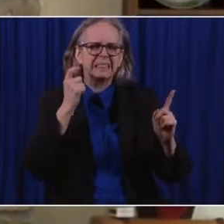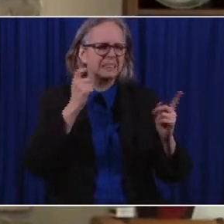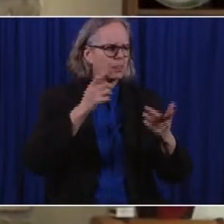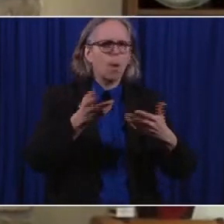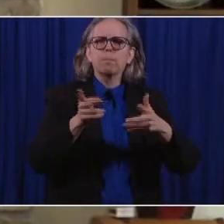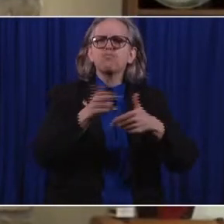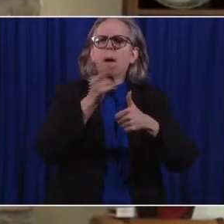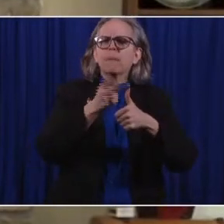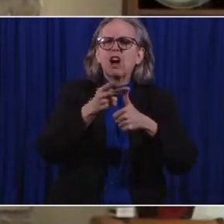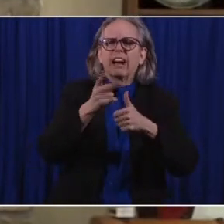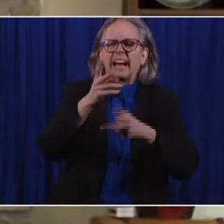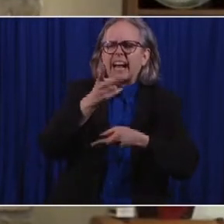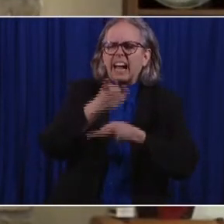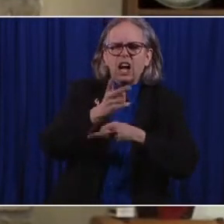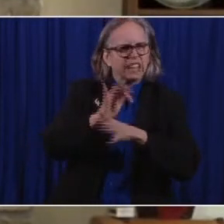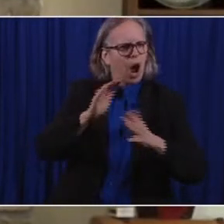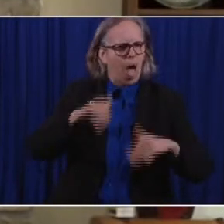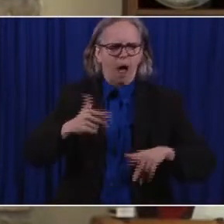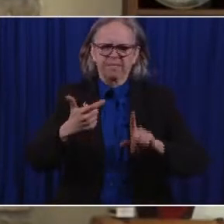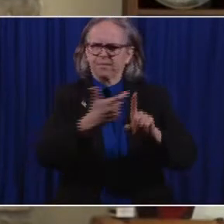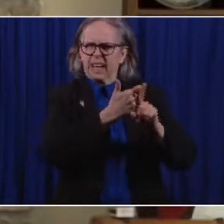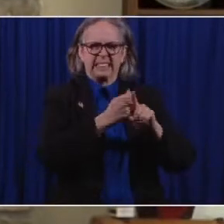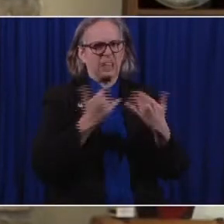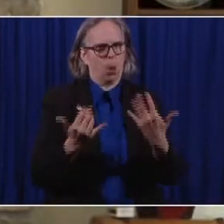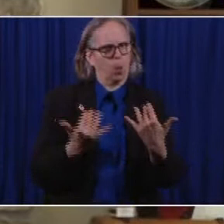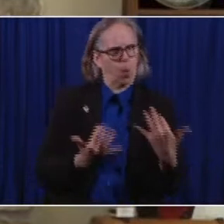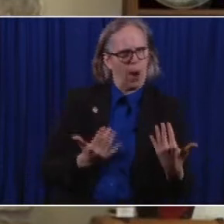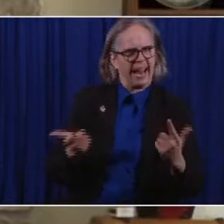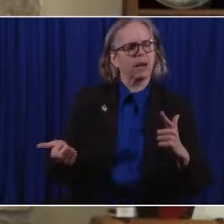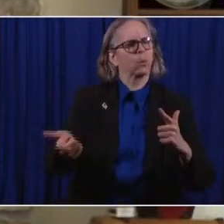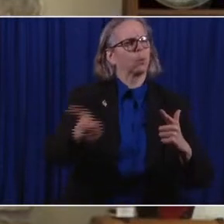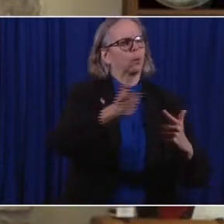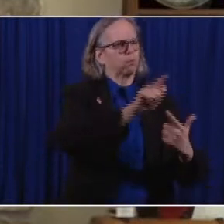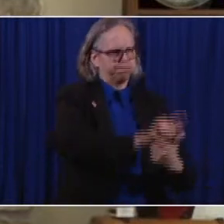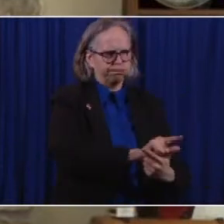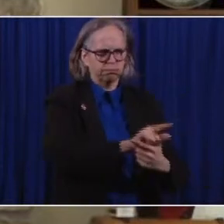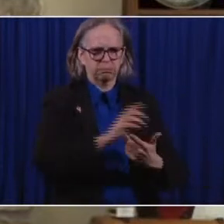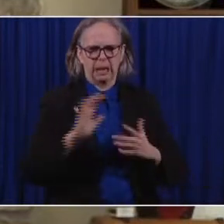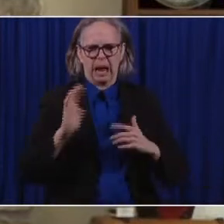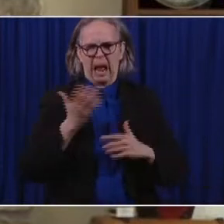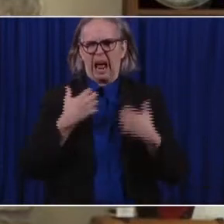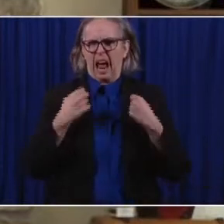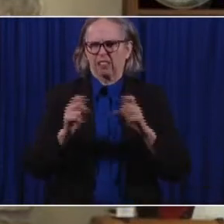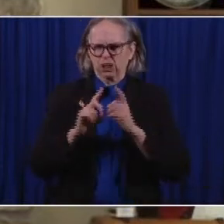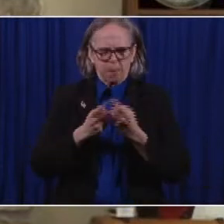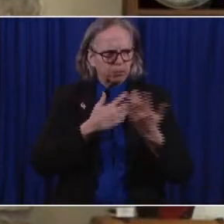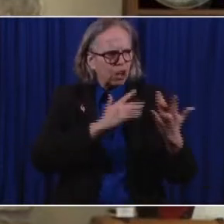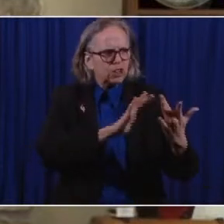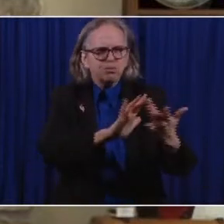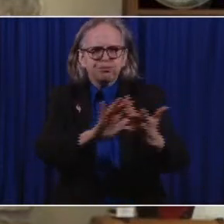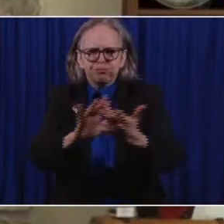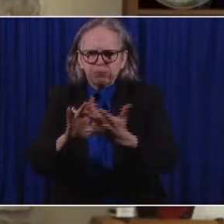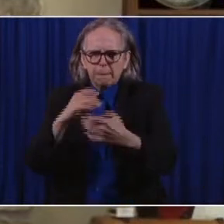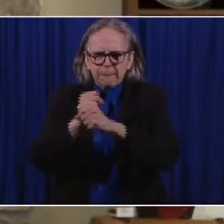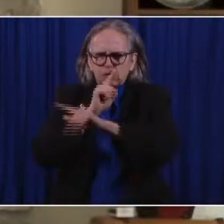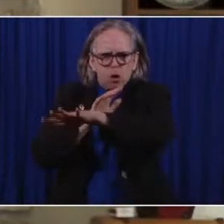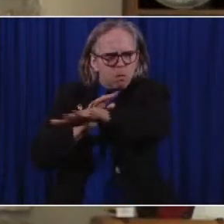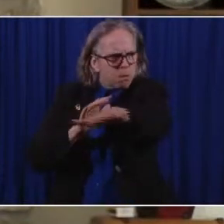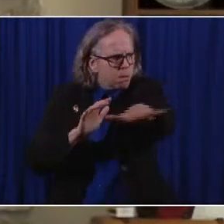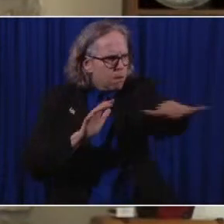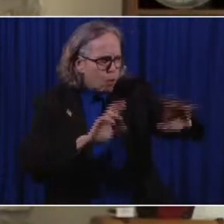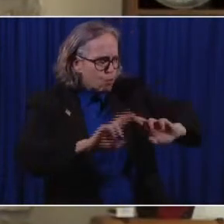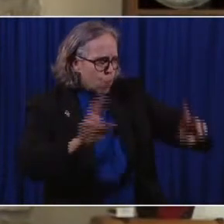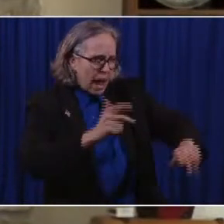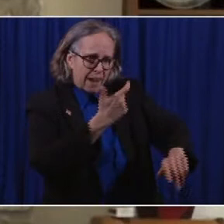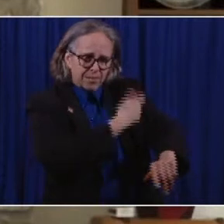Our local health departments are working very hard to make sure that they get that vaccine. So we're making good progress there with our